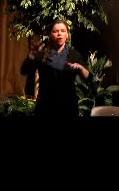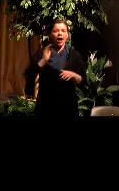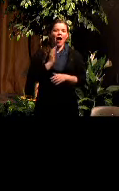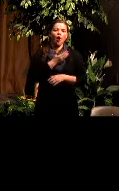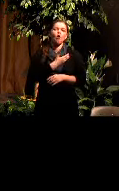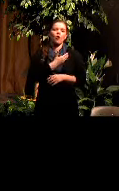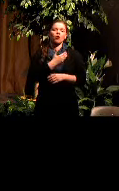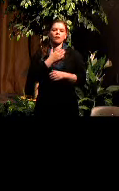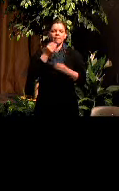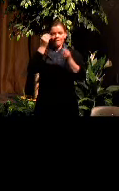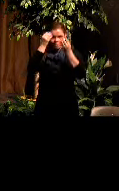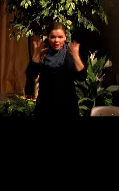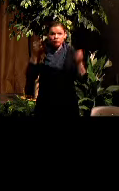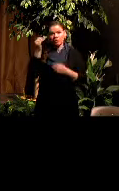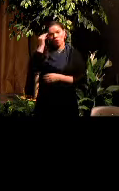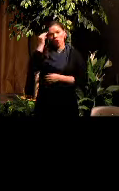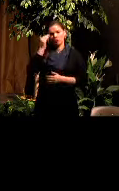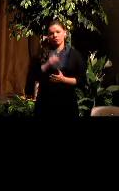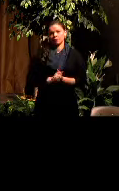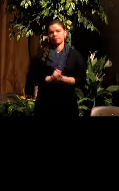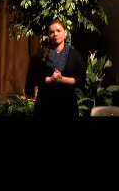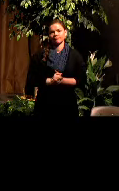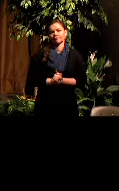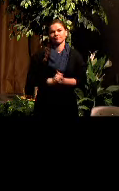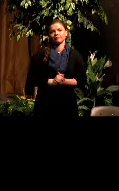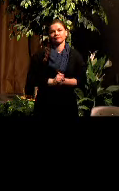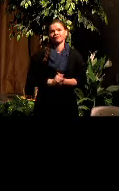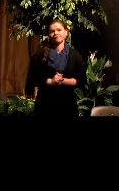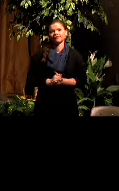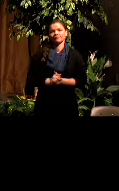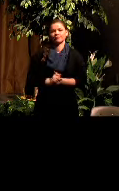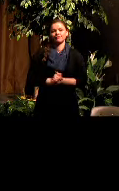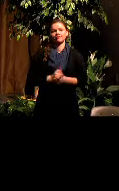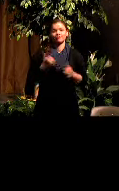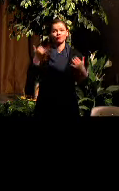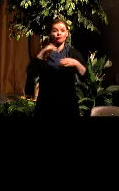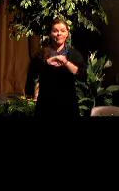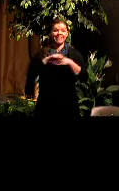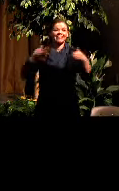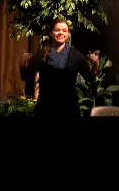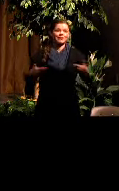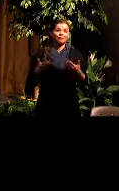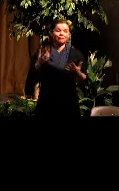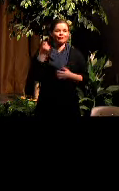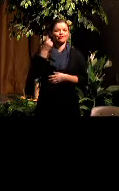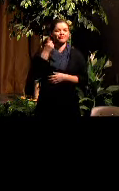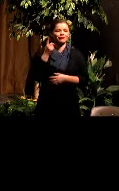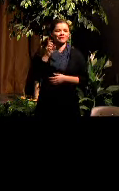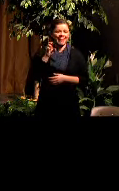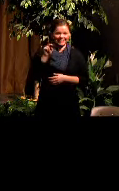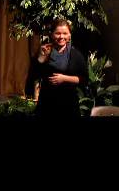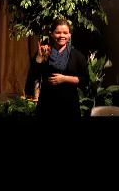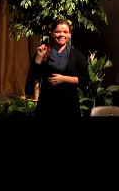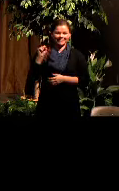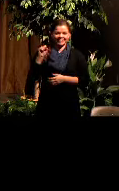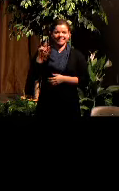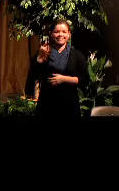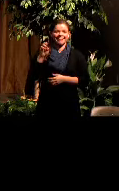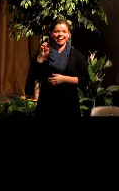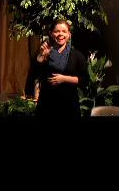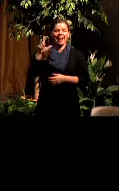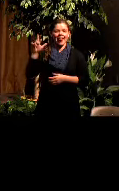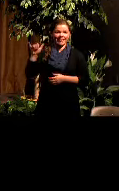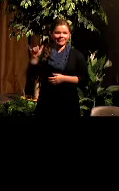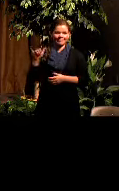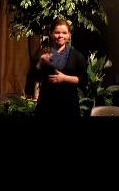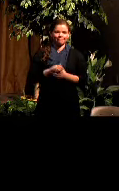And tonight I want to introduce you to Dennis Kelly. Dennis has been with the National Zoo since 2010, and he has a